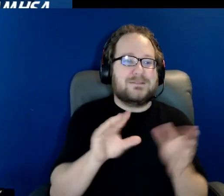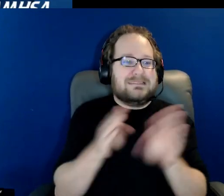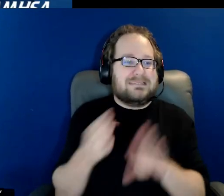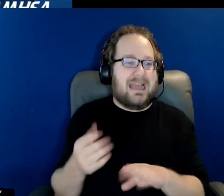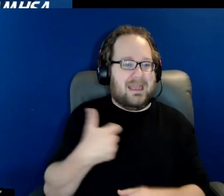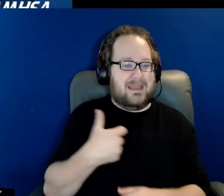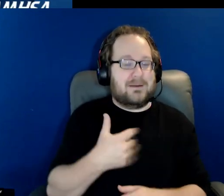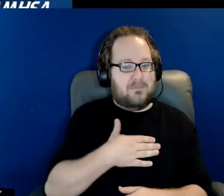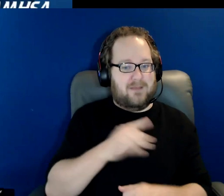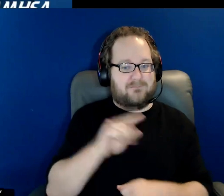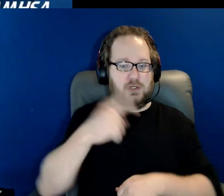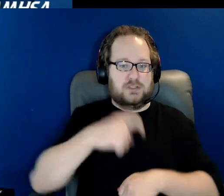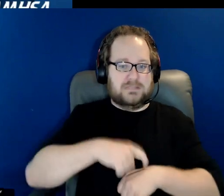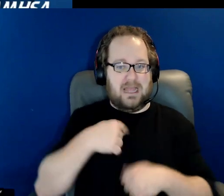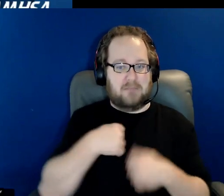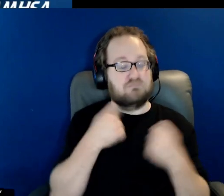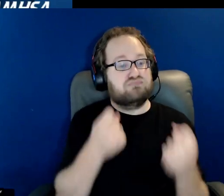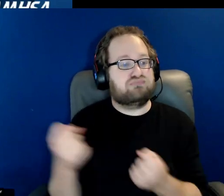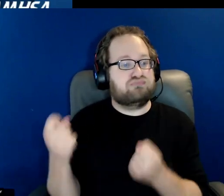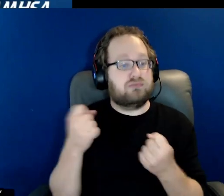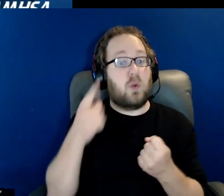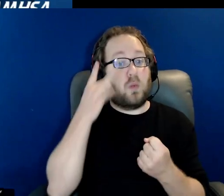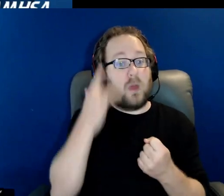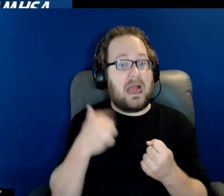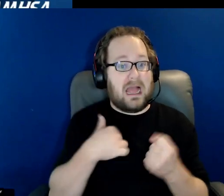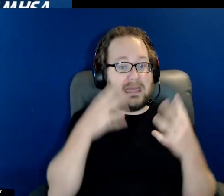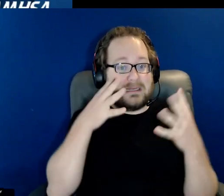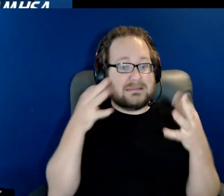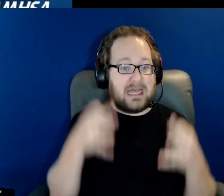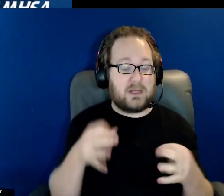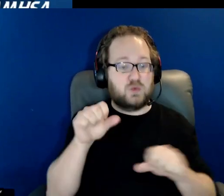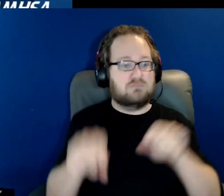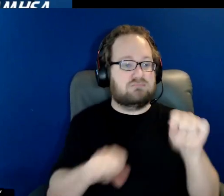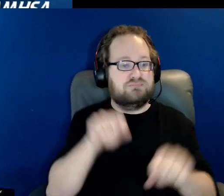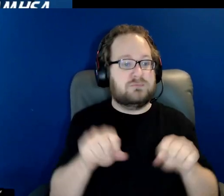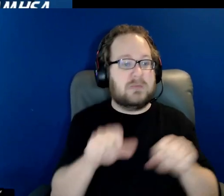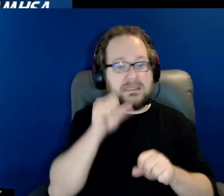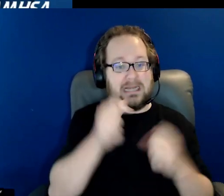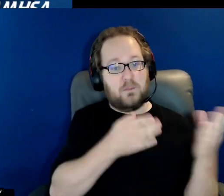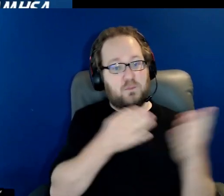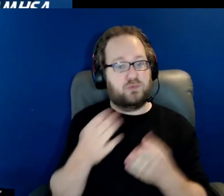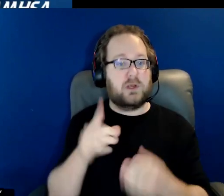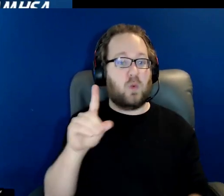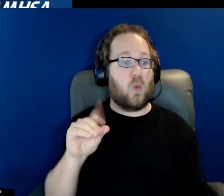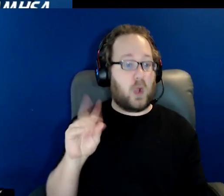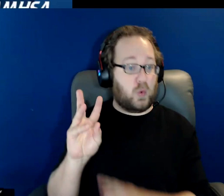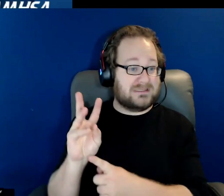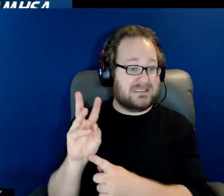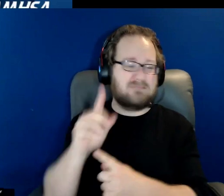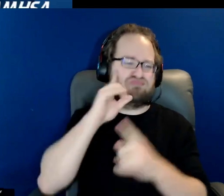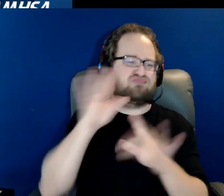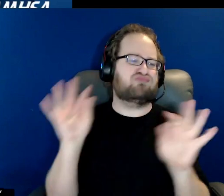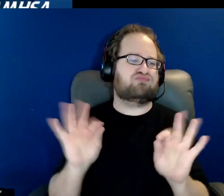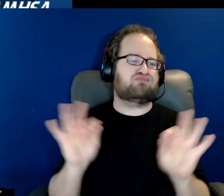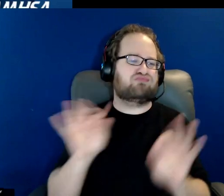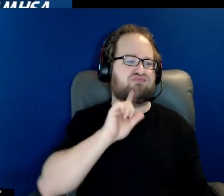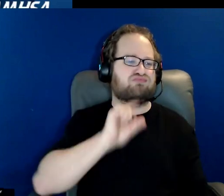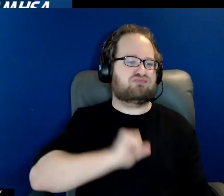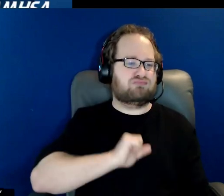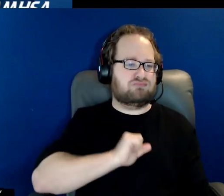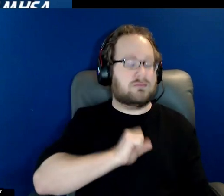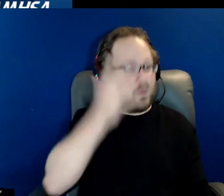here because I decided to ride my bicycle and I did not take 106 degrees seriously because my memory